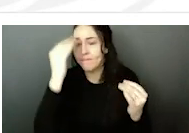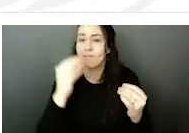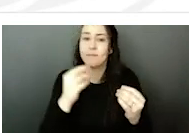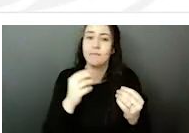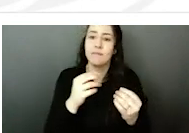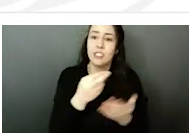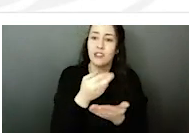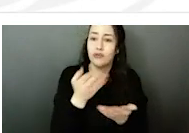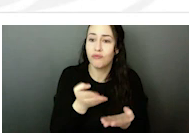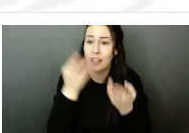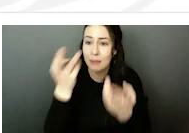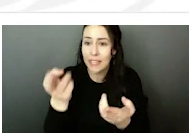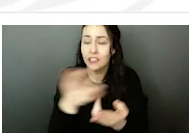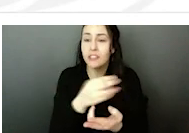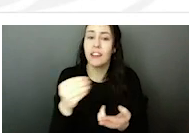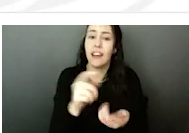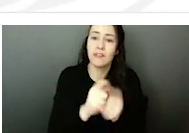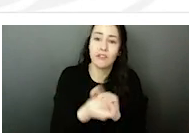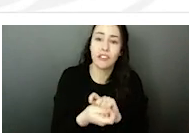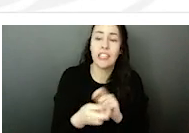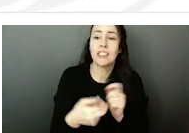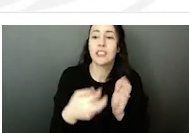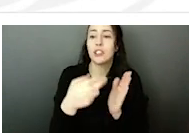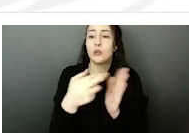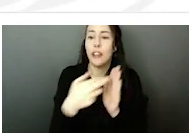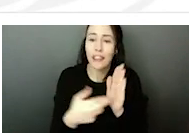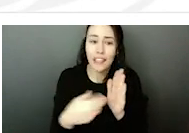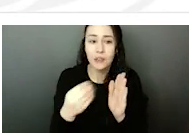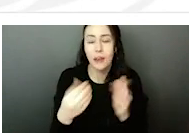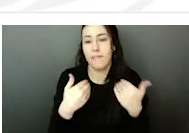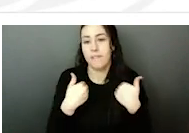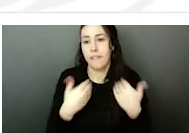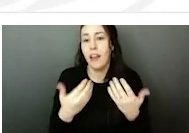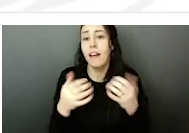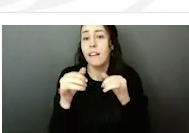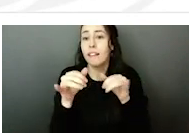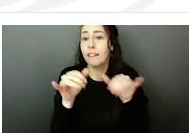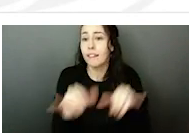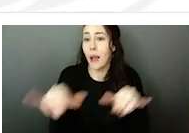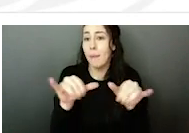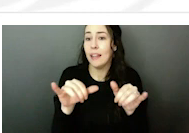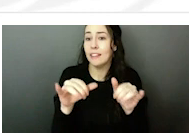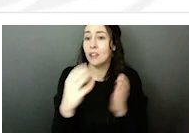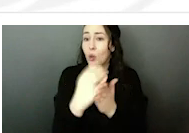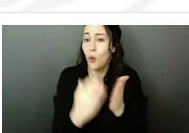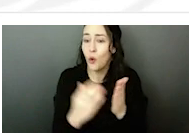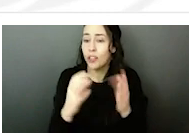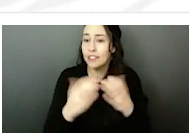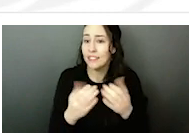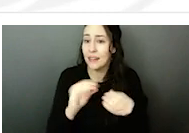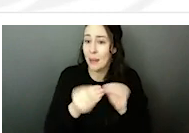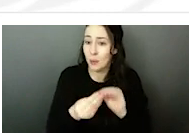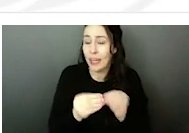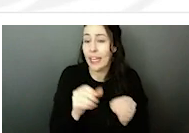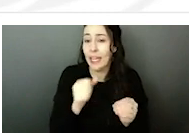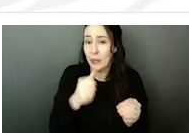to regulation. We also have common course numbering, which again, even though we did not ask for common course numbering, it is here, and we're